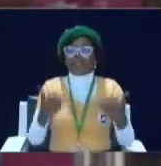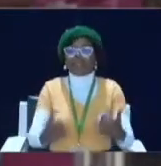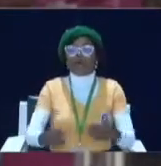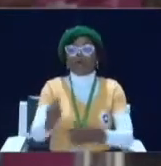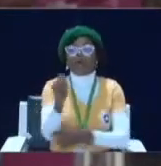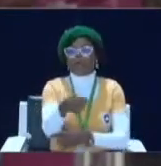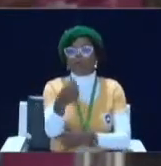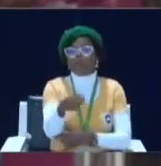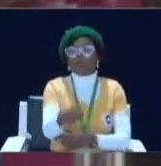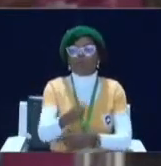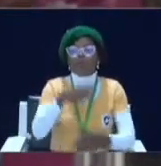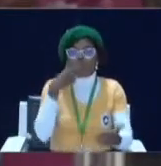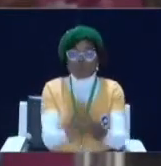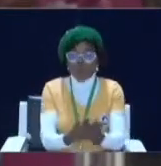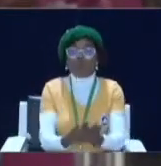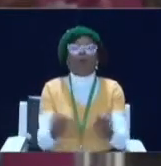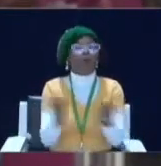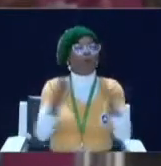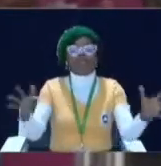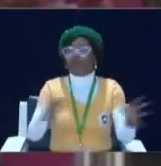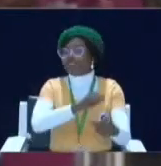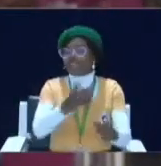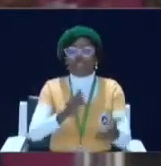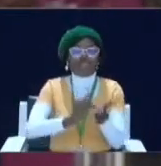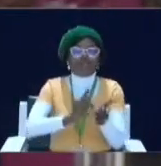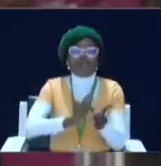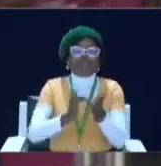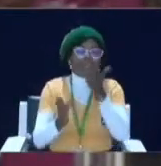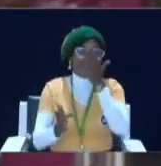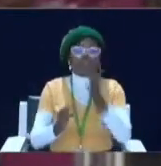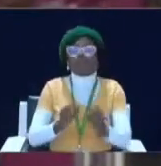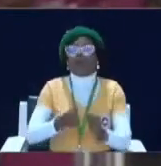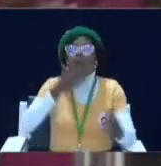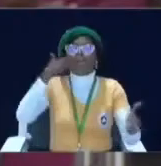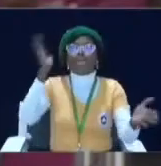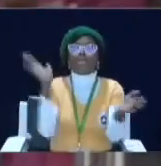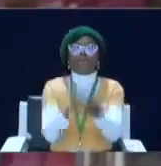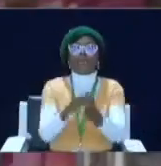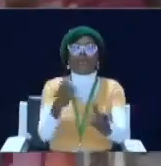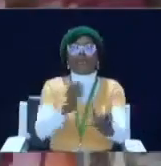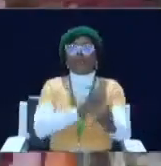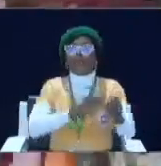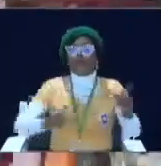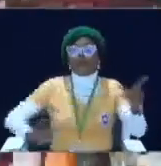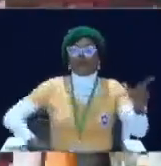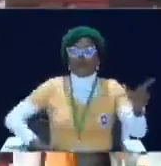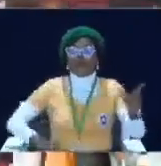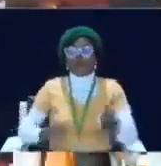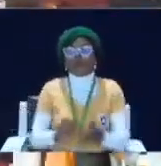conveniently without any medication. Praise the Lord.